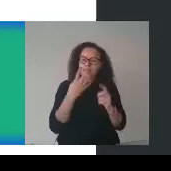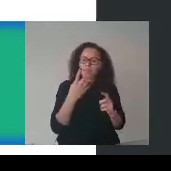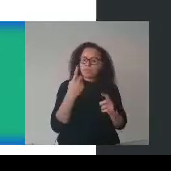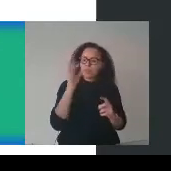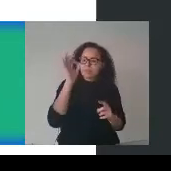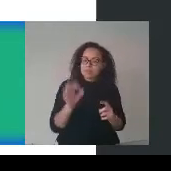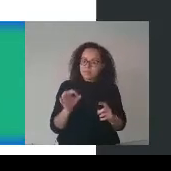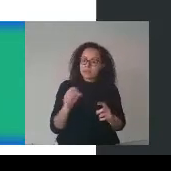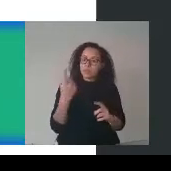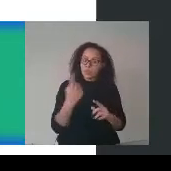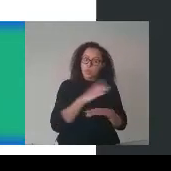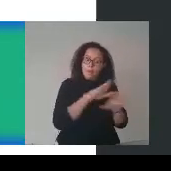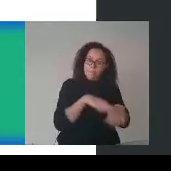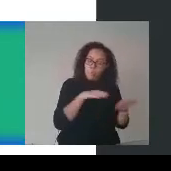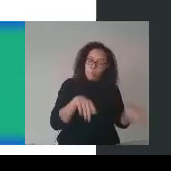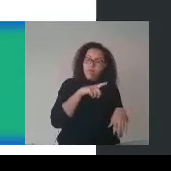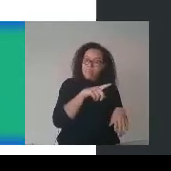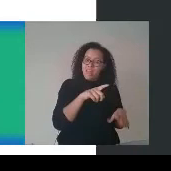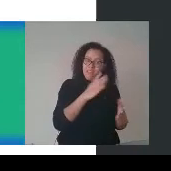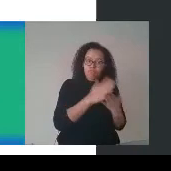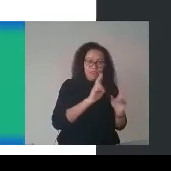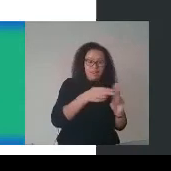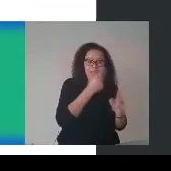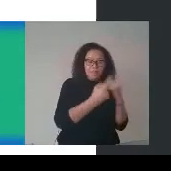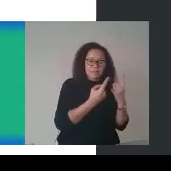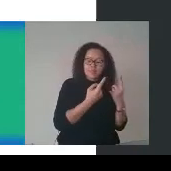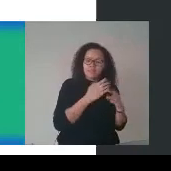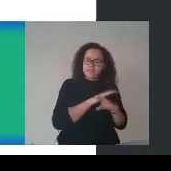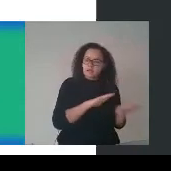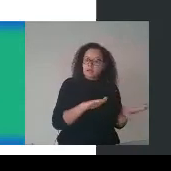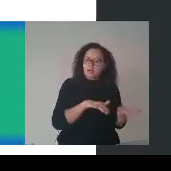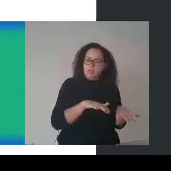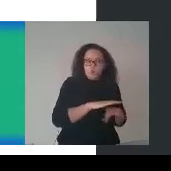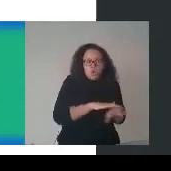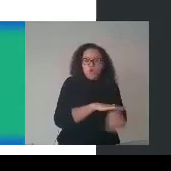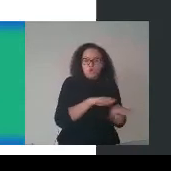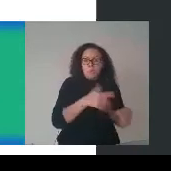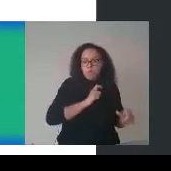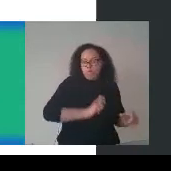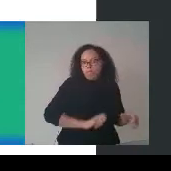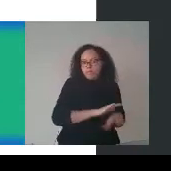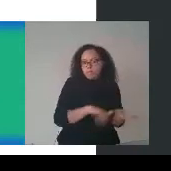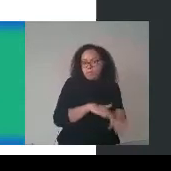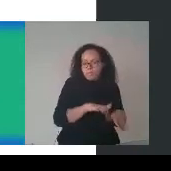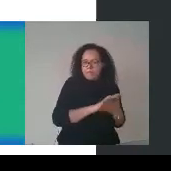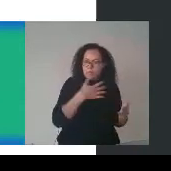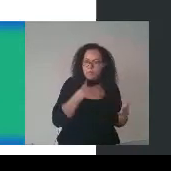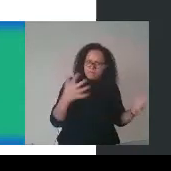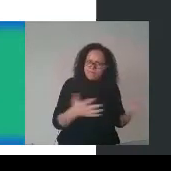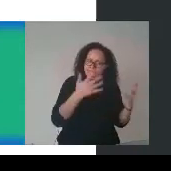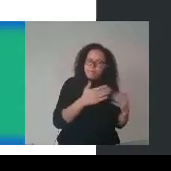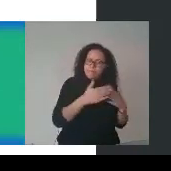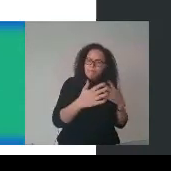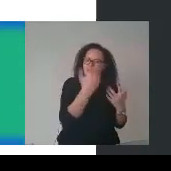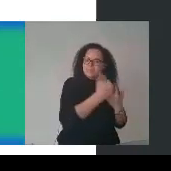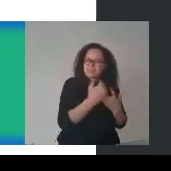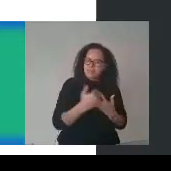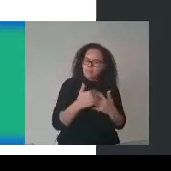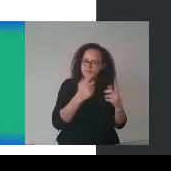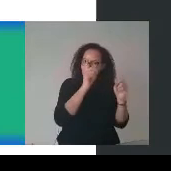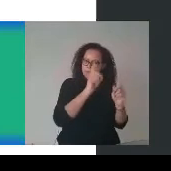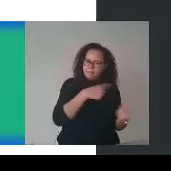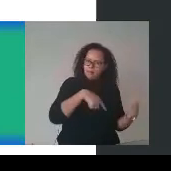even non-swimmers to low-confidence swimmers. What we've been able to do is introduce ways and make it accessible for people who do not view themselves as